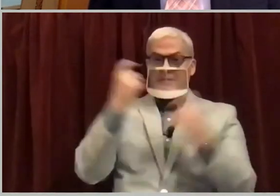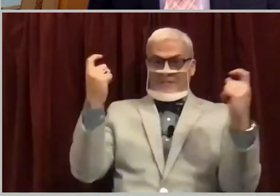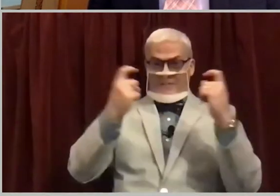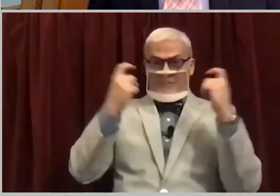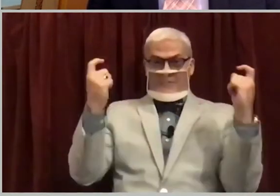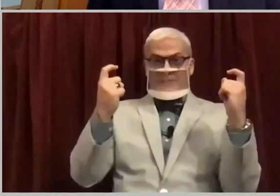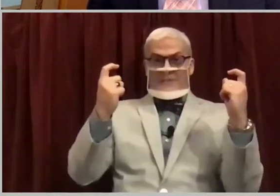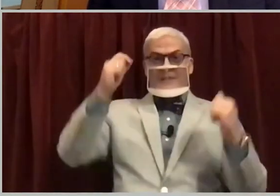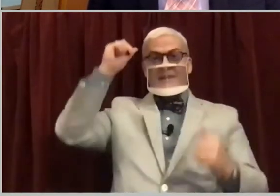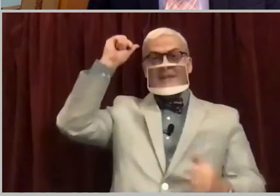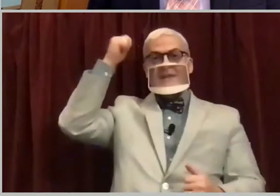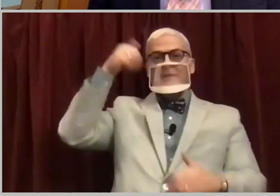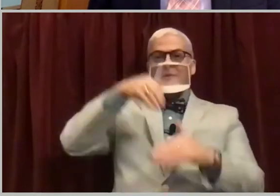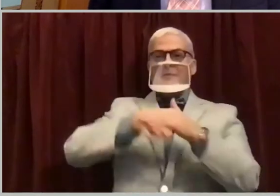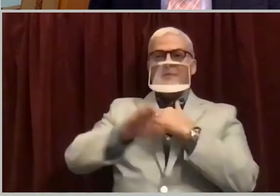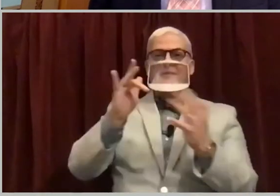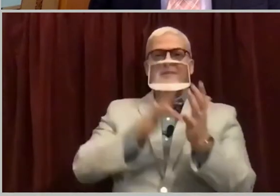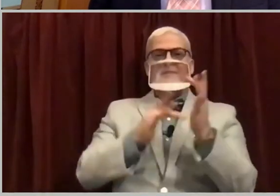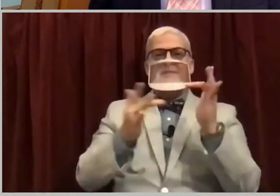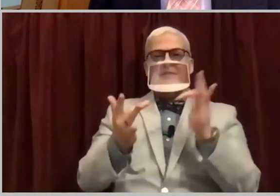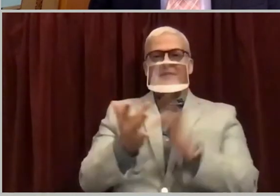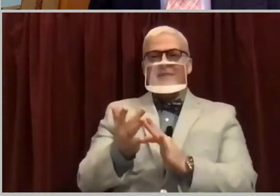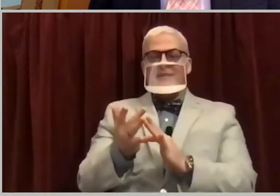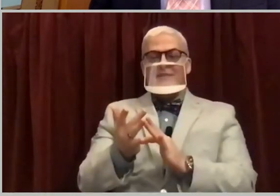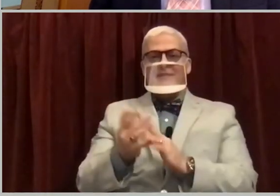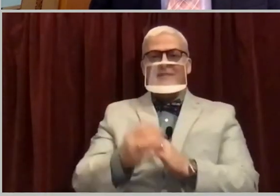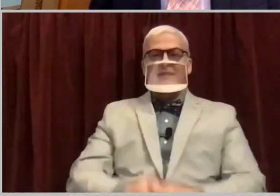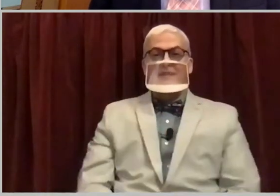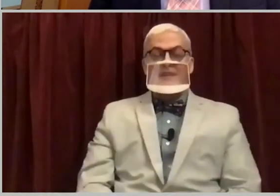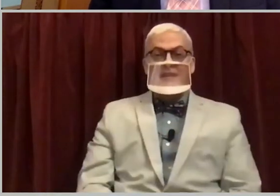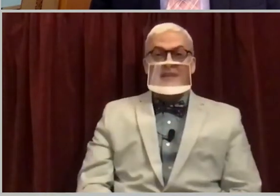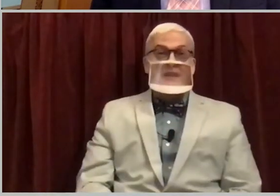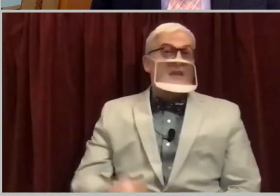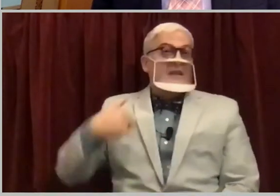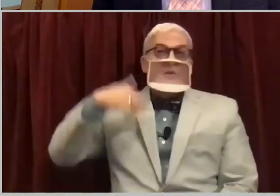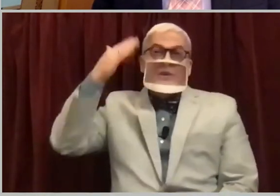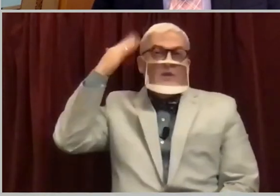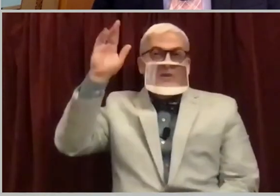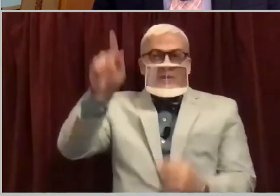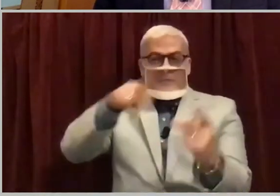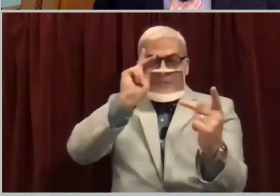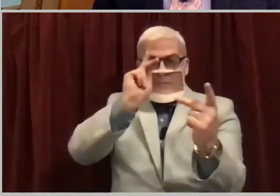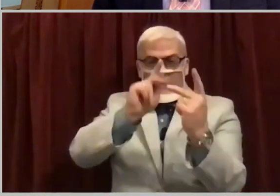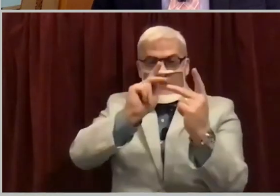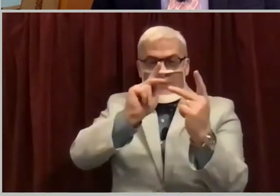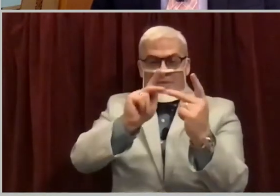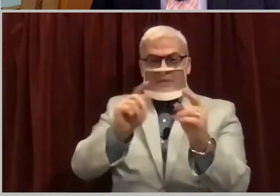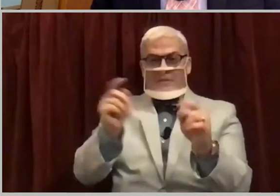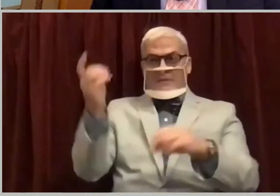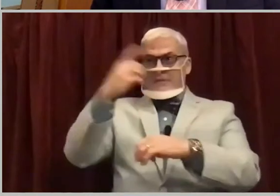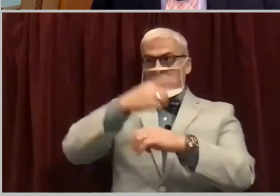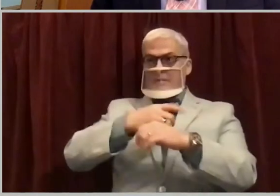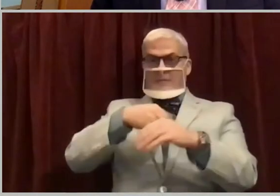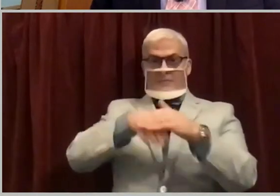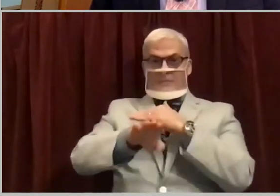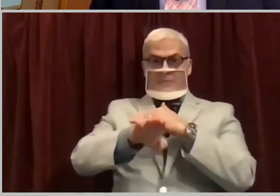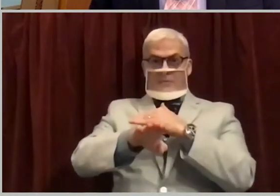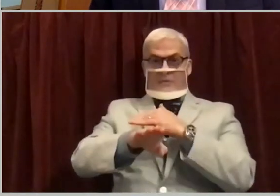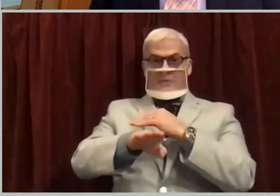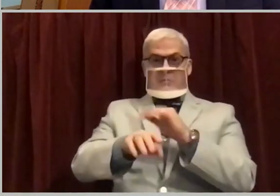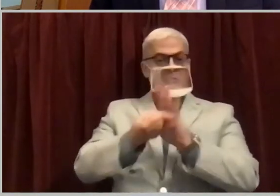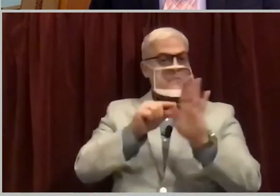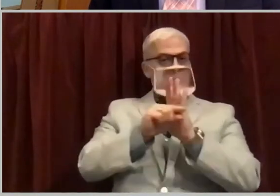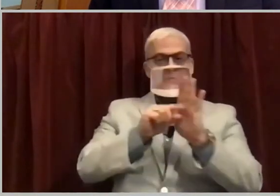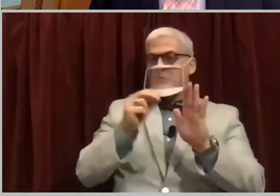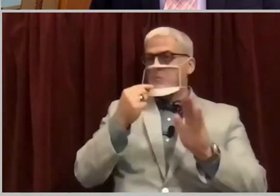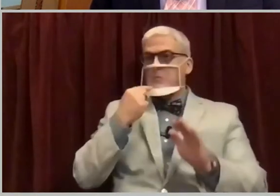commemorating the birth of Jesus. Now, in reality, we don't know precisely the day on which Jesus was born. Nothing in the scriptures tell us that, but we